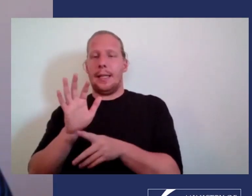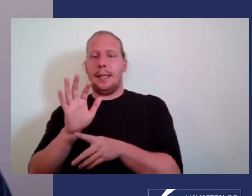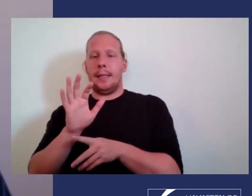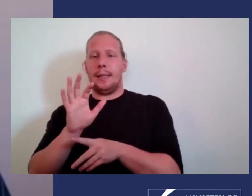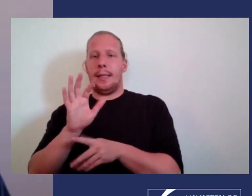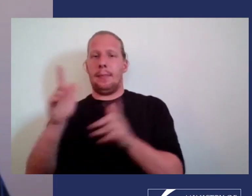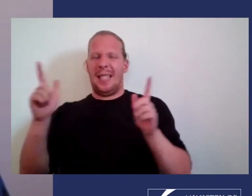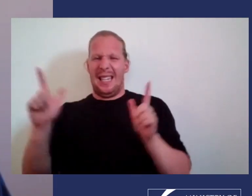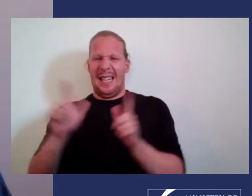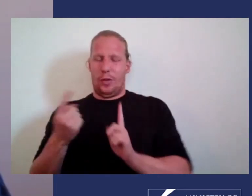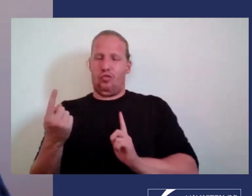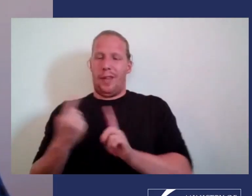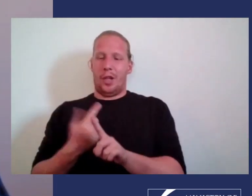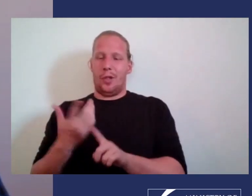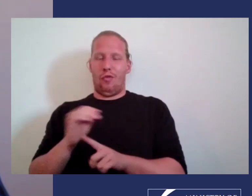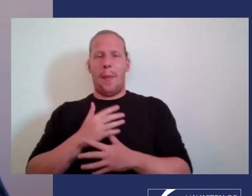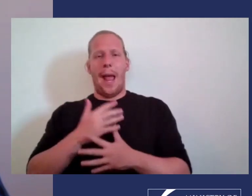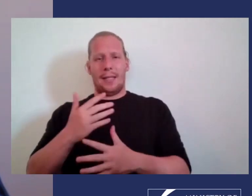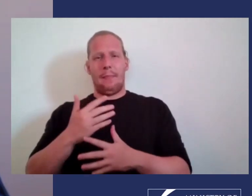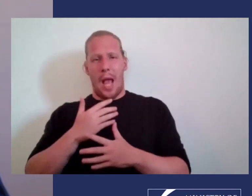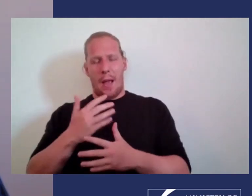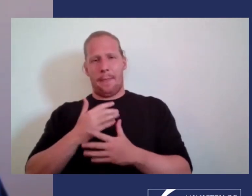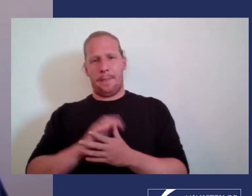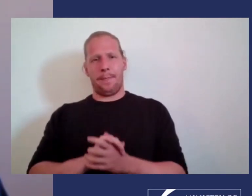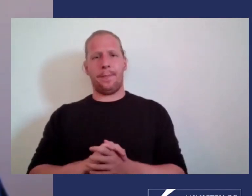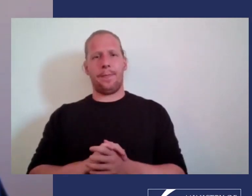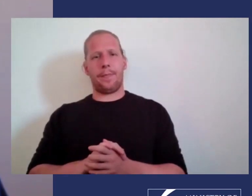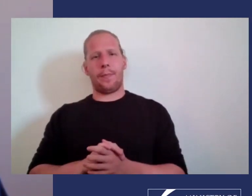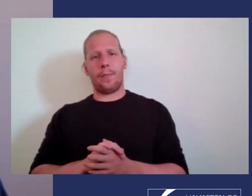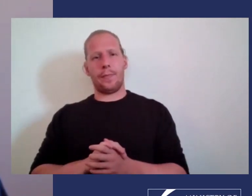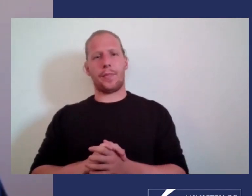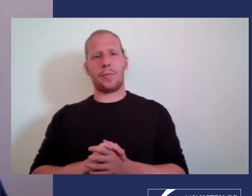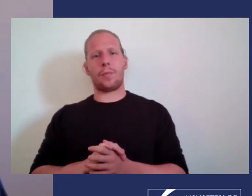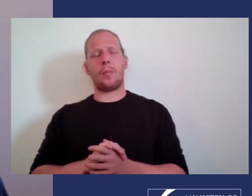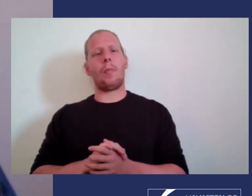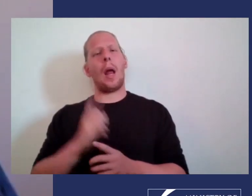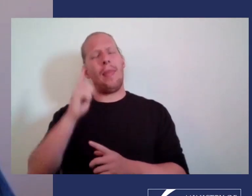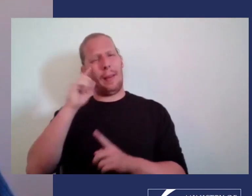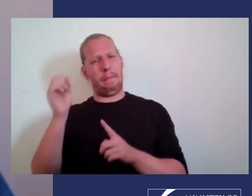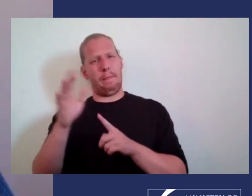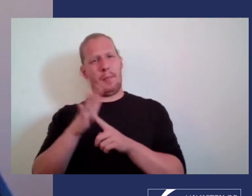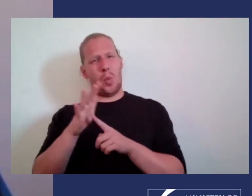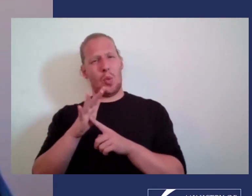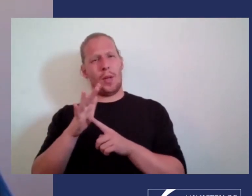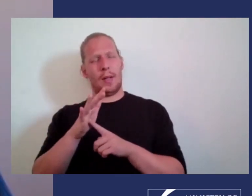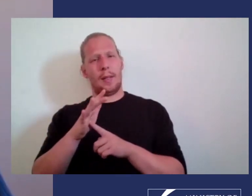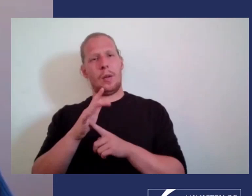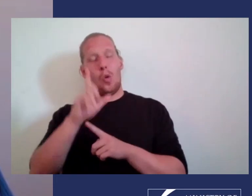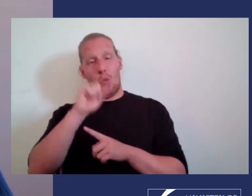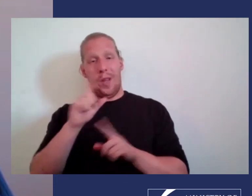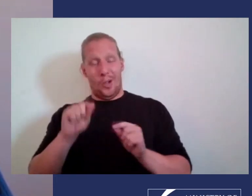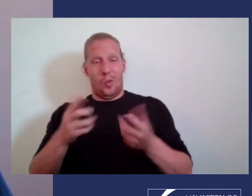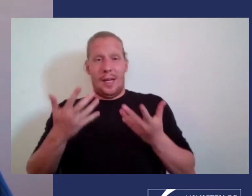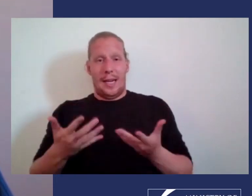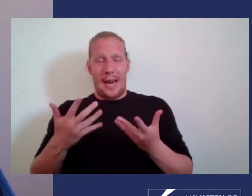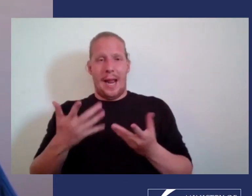reaction from the asthma. And so I think that's really important. That's things we can do right now